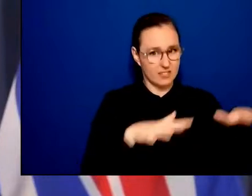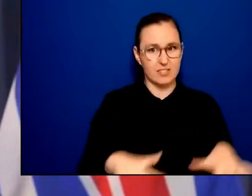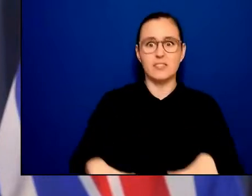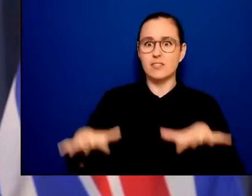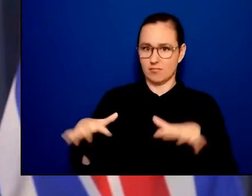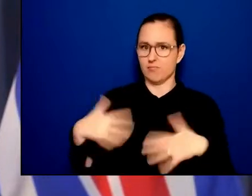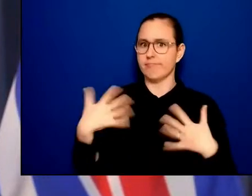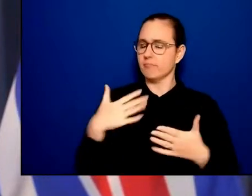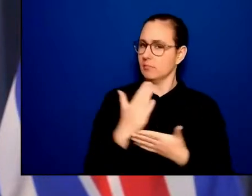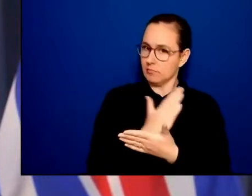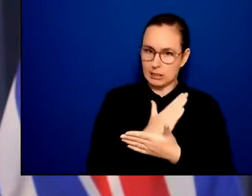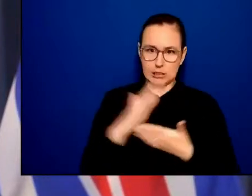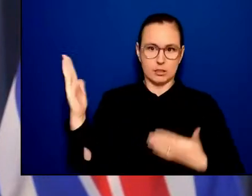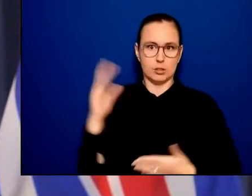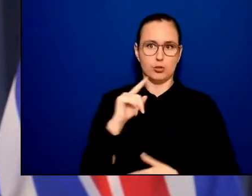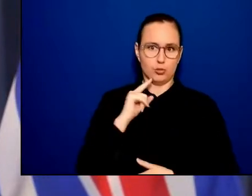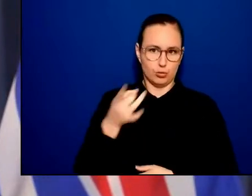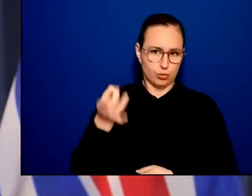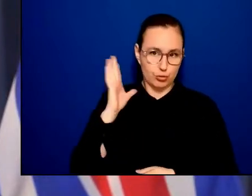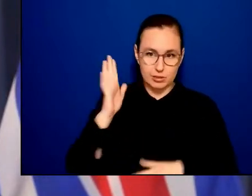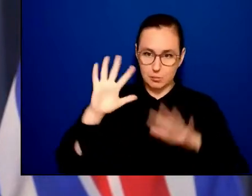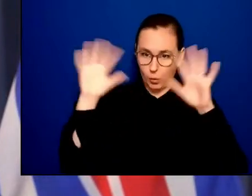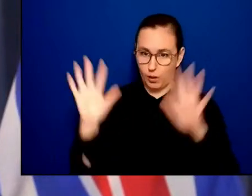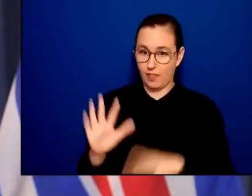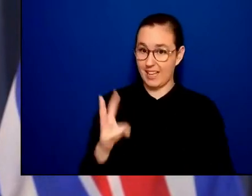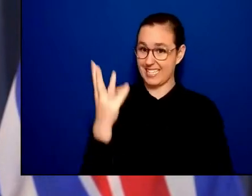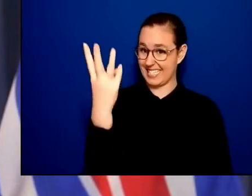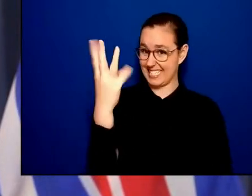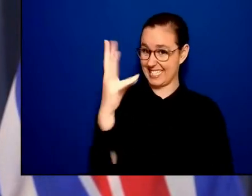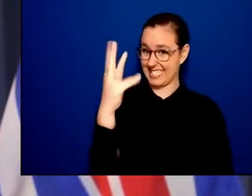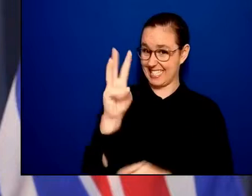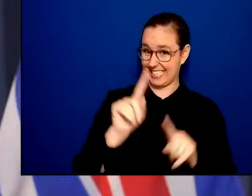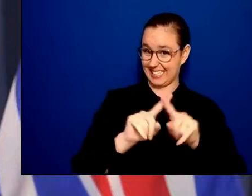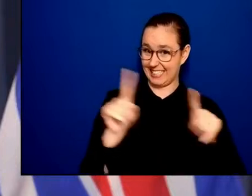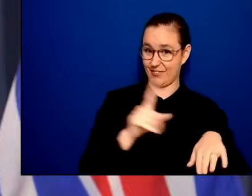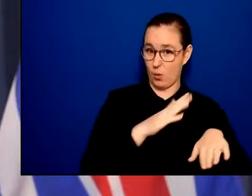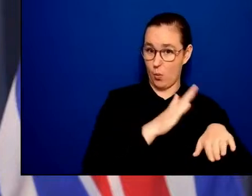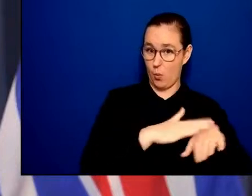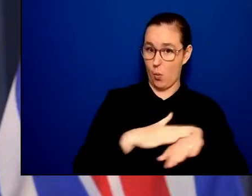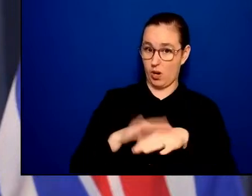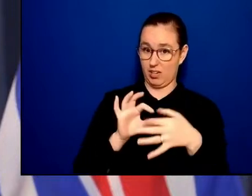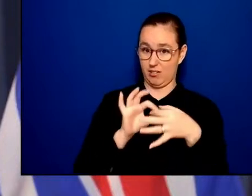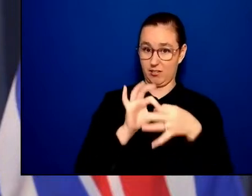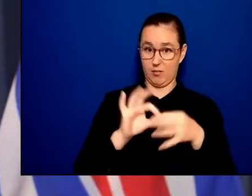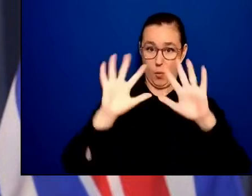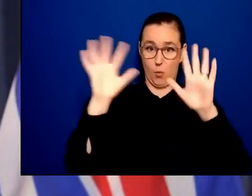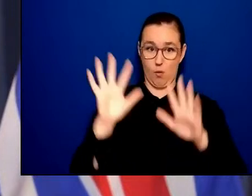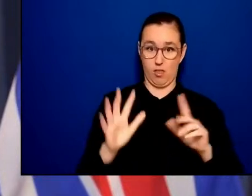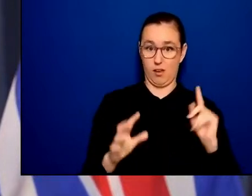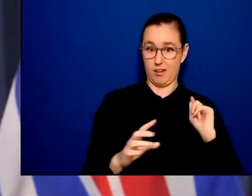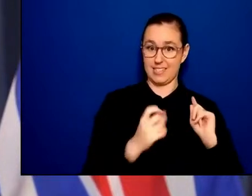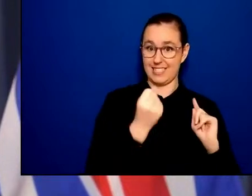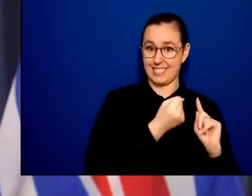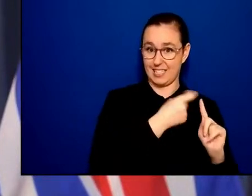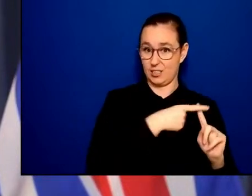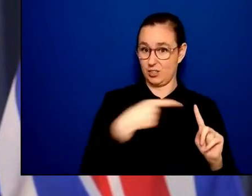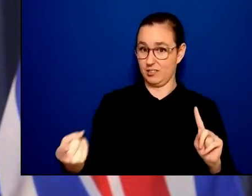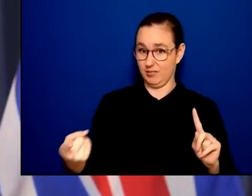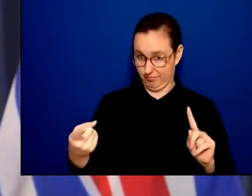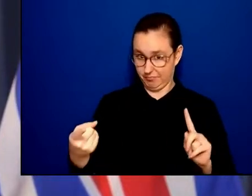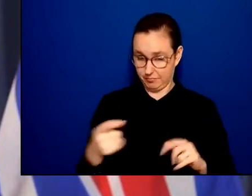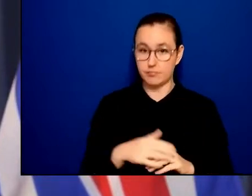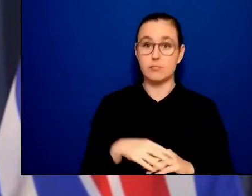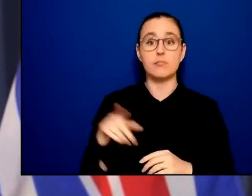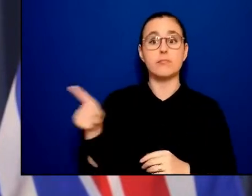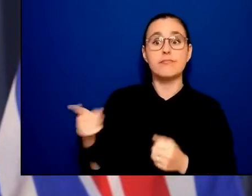advisories since Saturday, and travelling warnings were continually issued by Dry BC, weather specialists have noticed that the impacts have